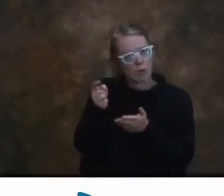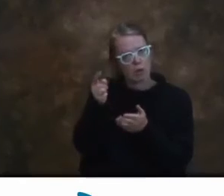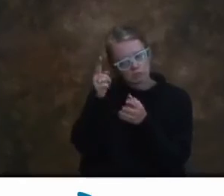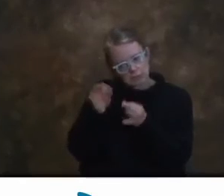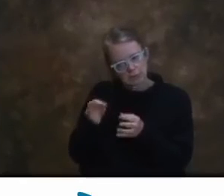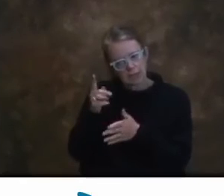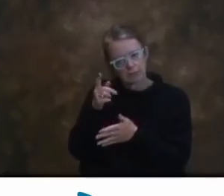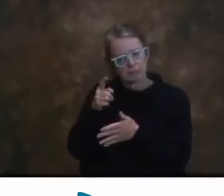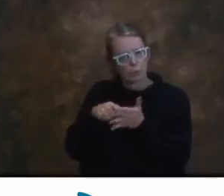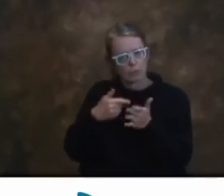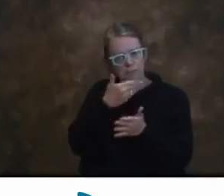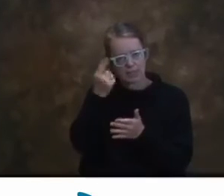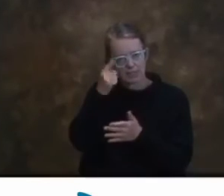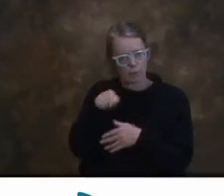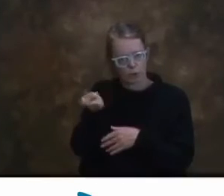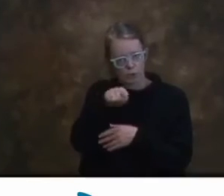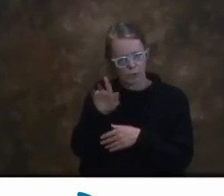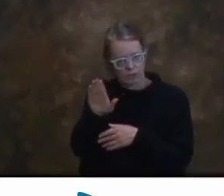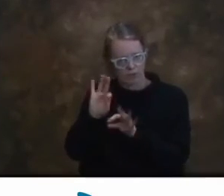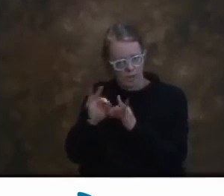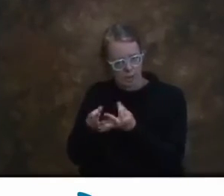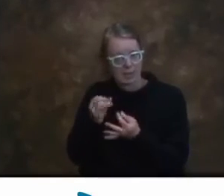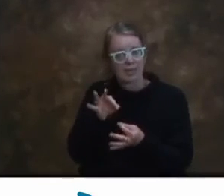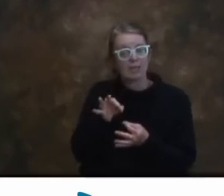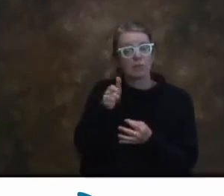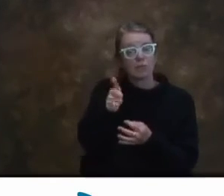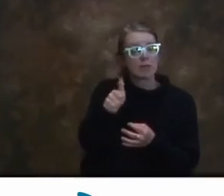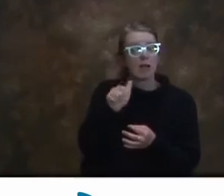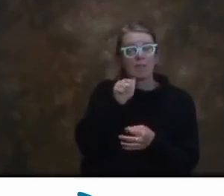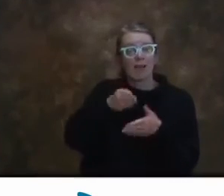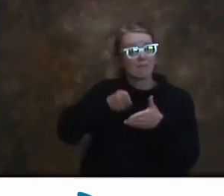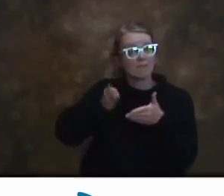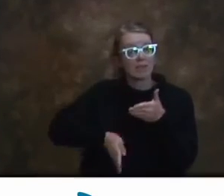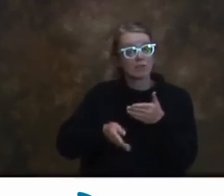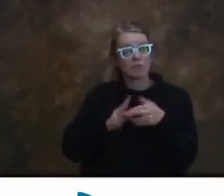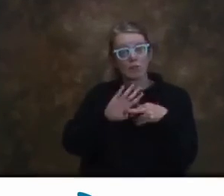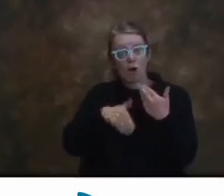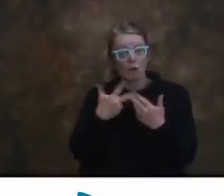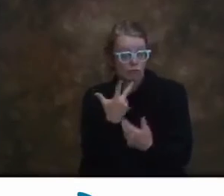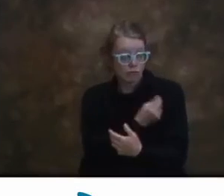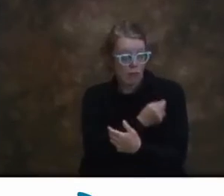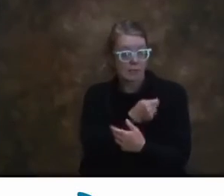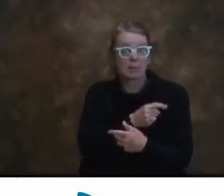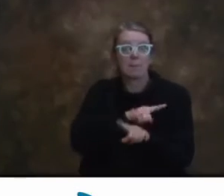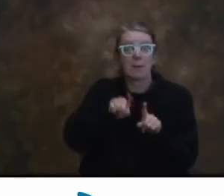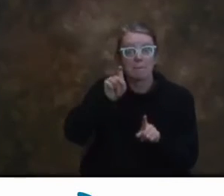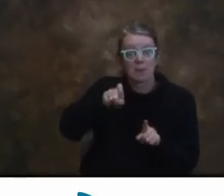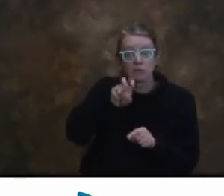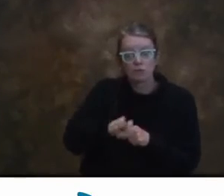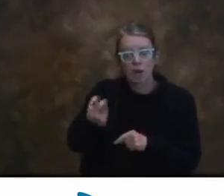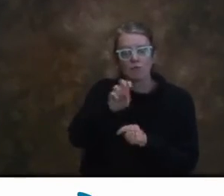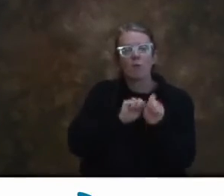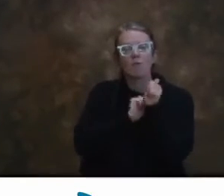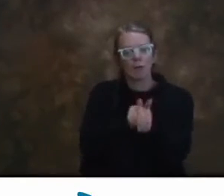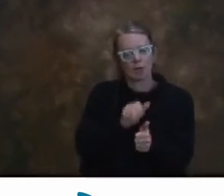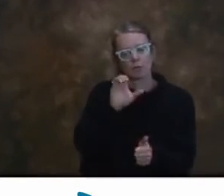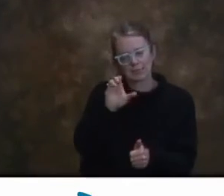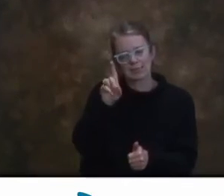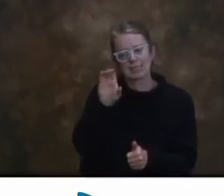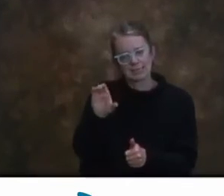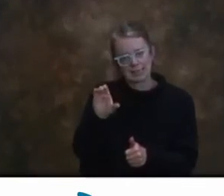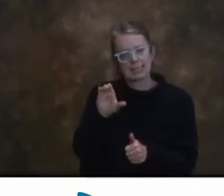traveling. If you are not fully vaccinated and must travel, follow the CDC's domestic travel or international travel recommendations